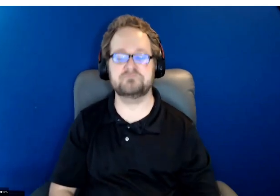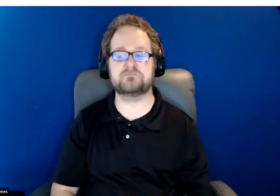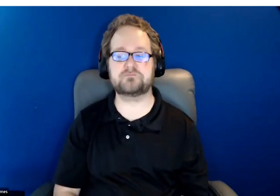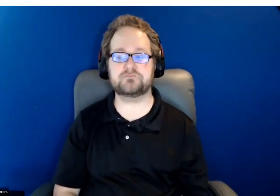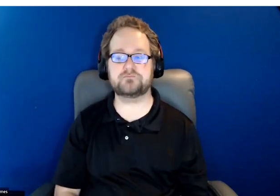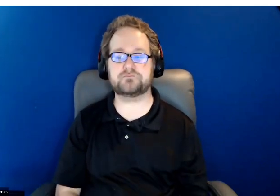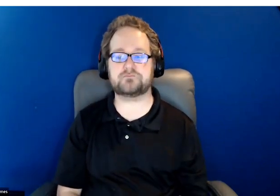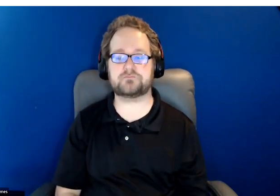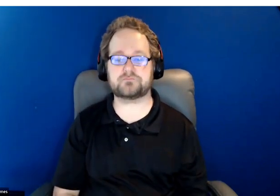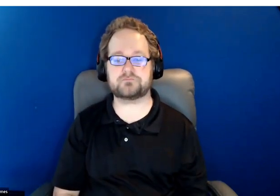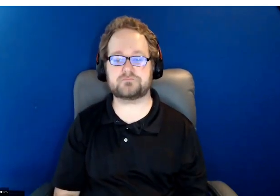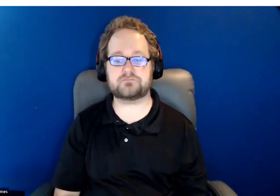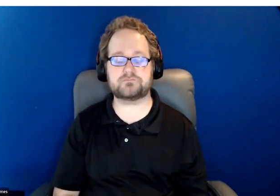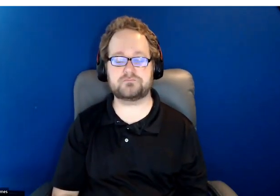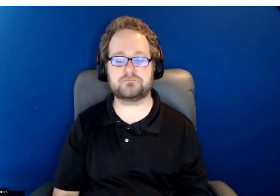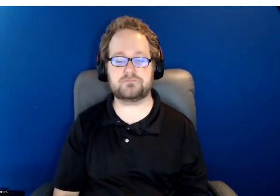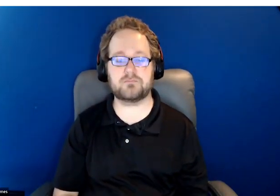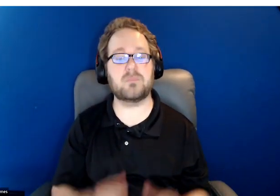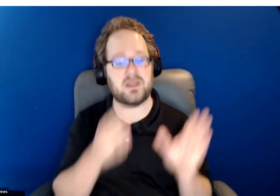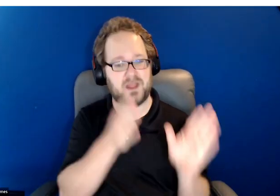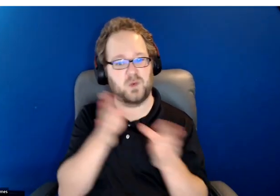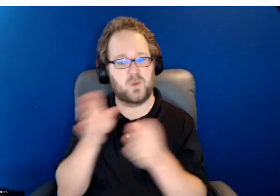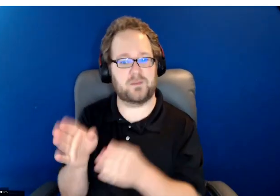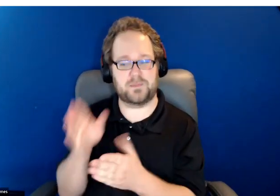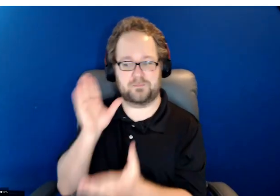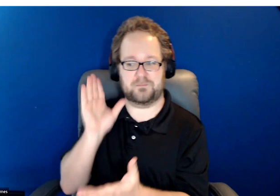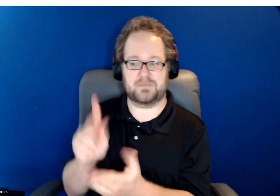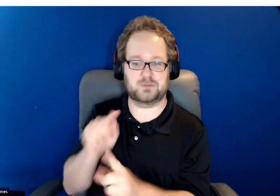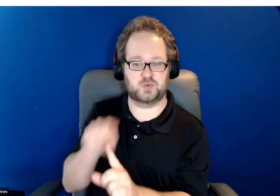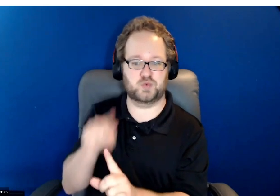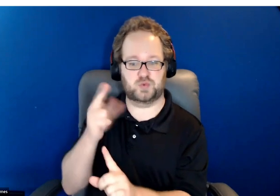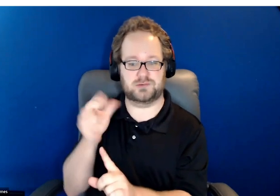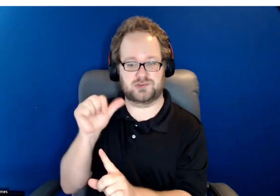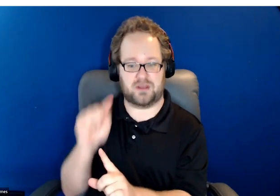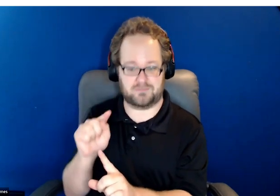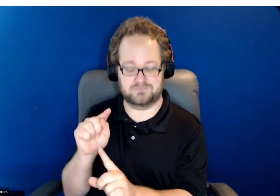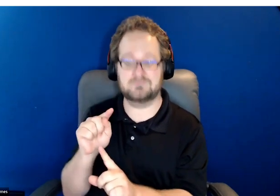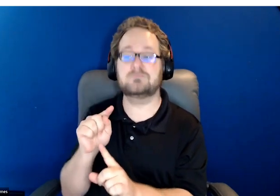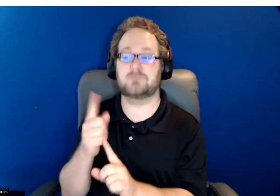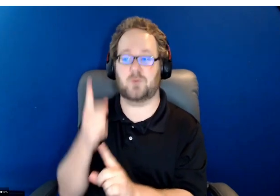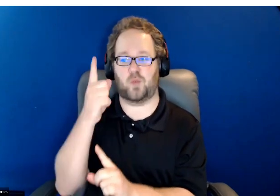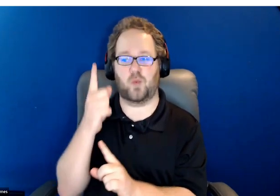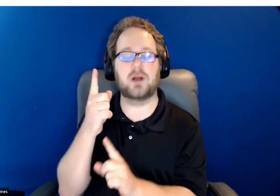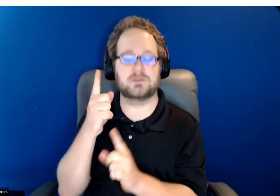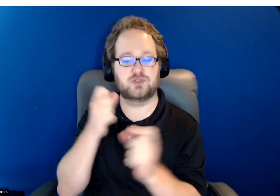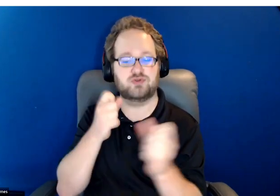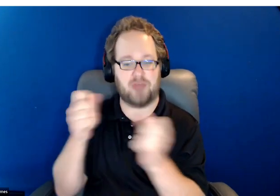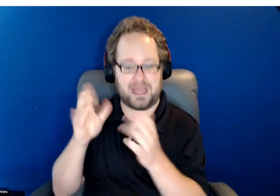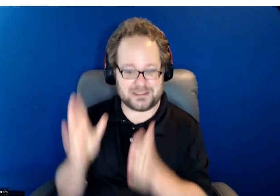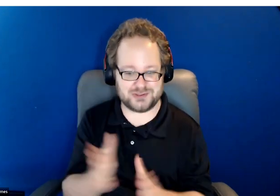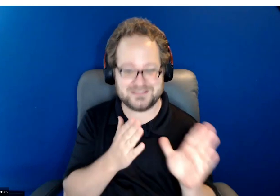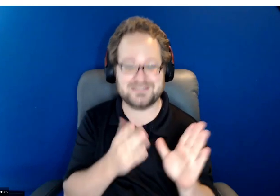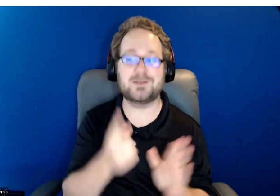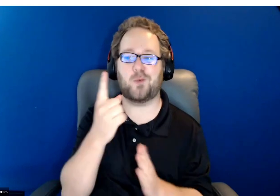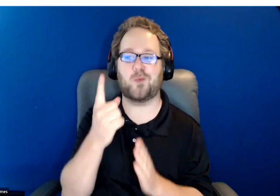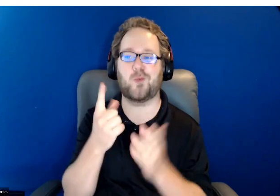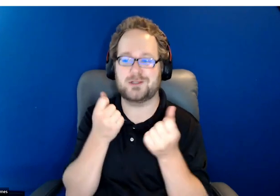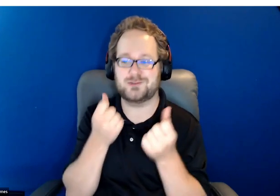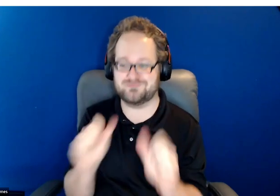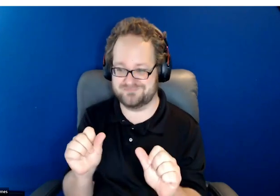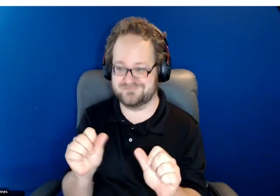to go to the Reframing Aging Center, pick one strategy, one technique, and try it